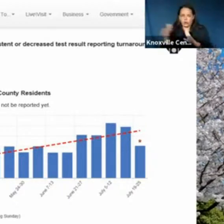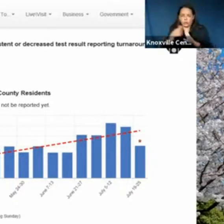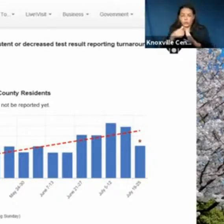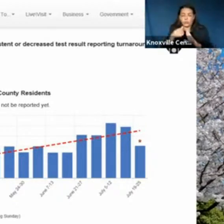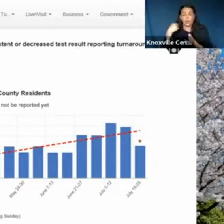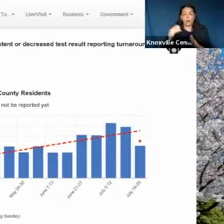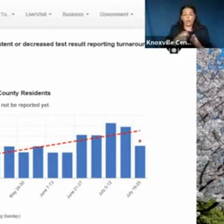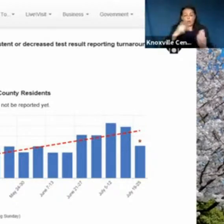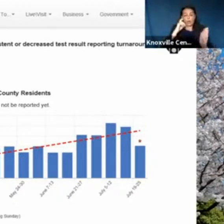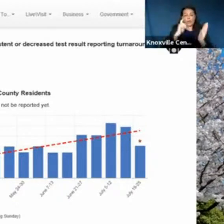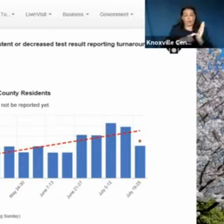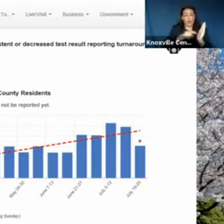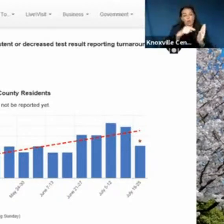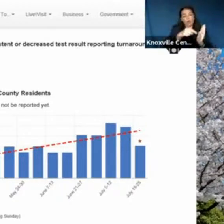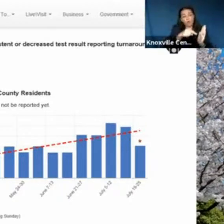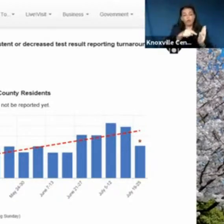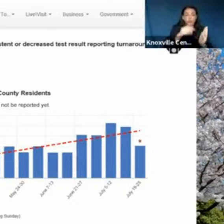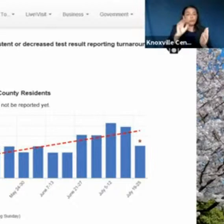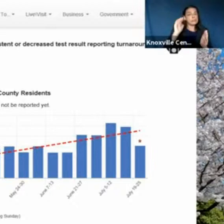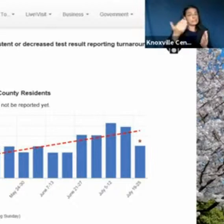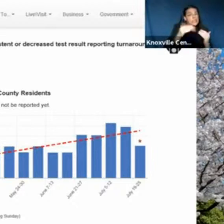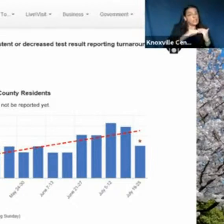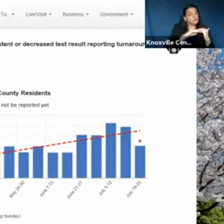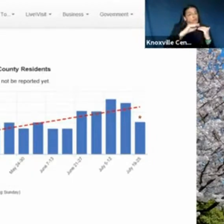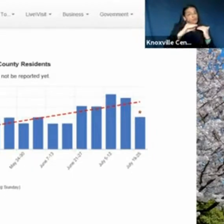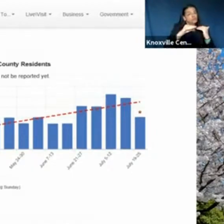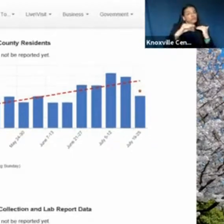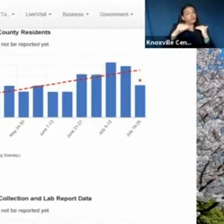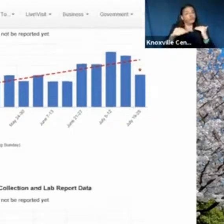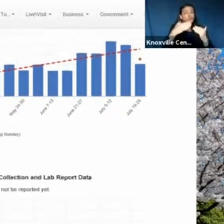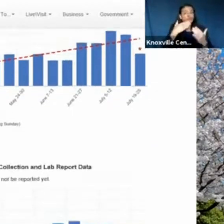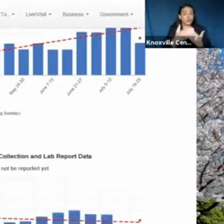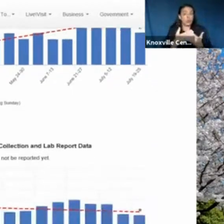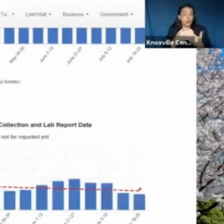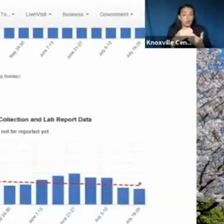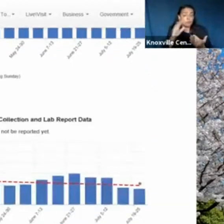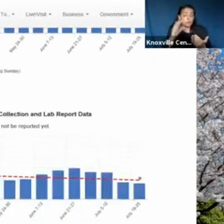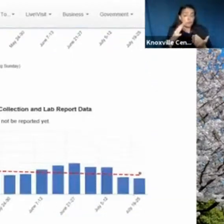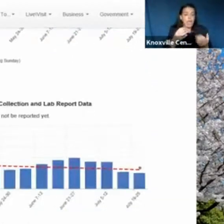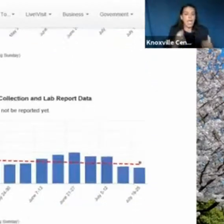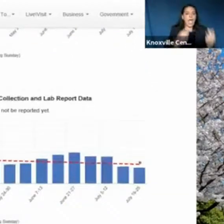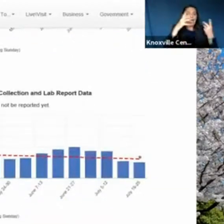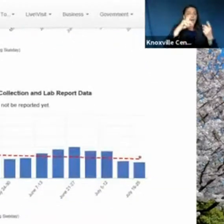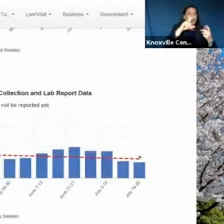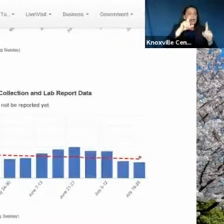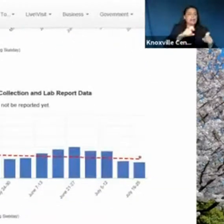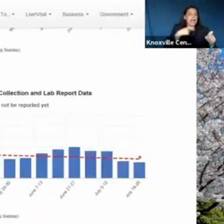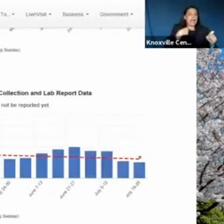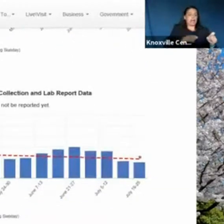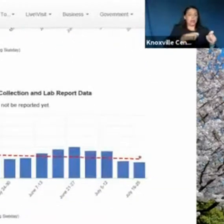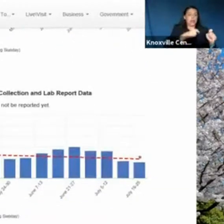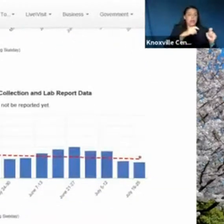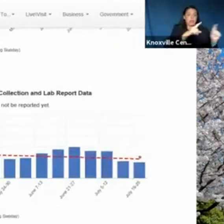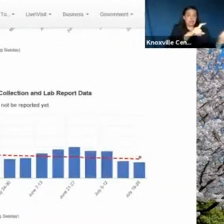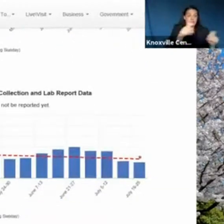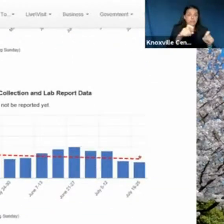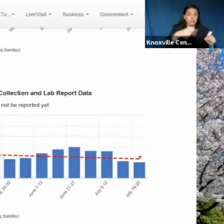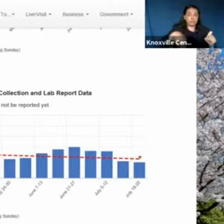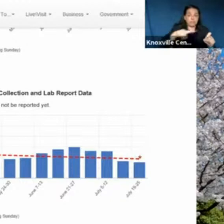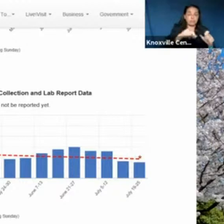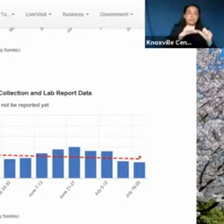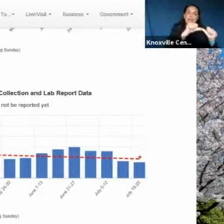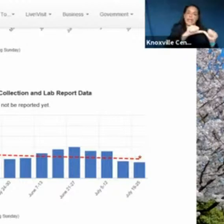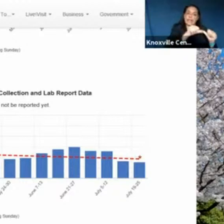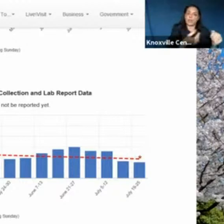can see, the trends are heading in the right direction. The number of tests conducted continues to trend up, and the lag time in